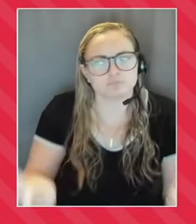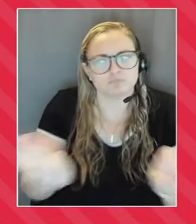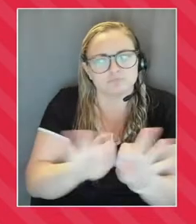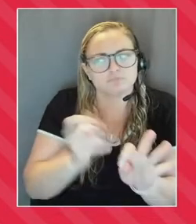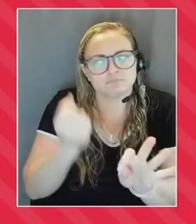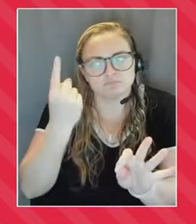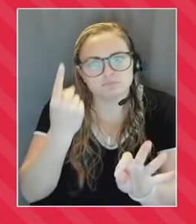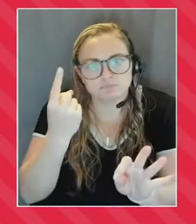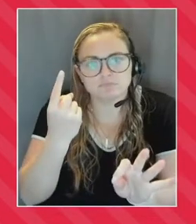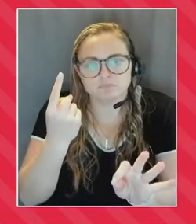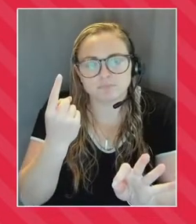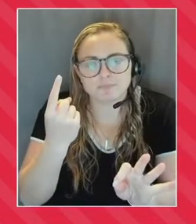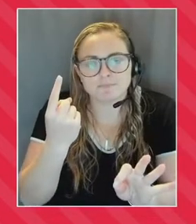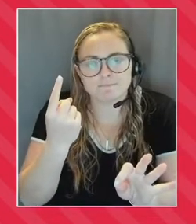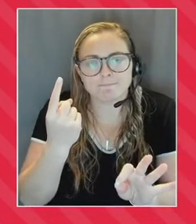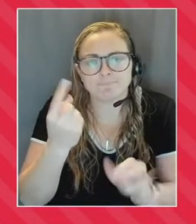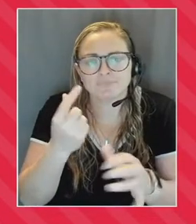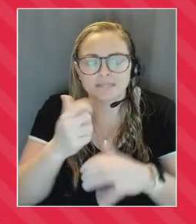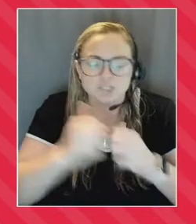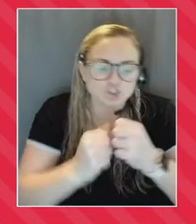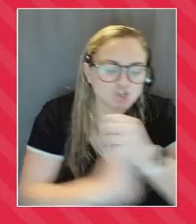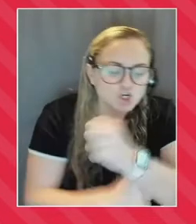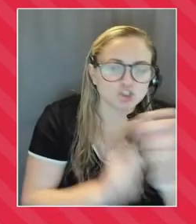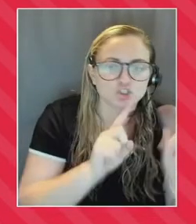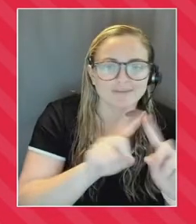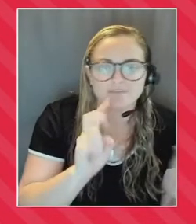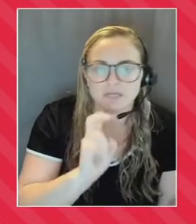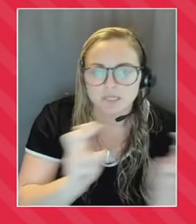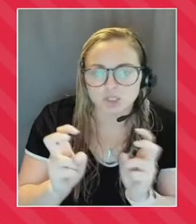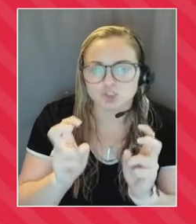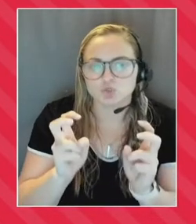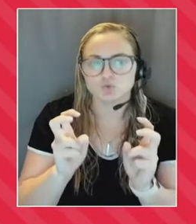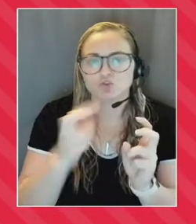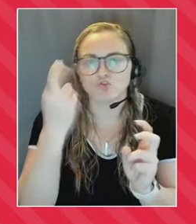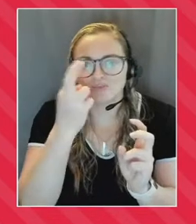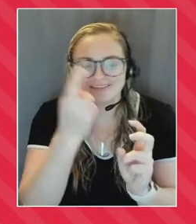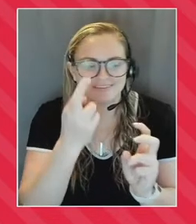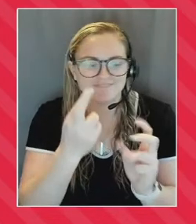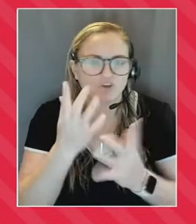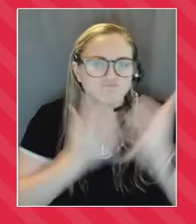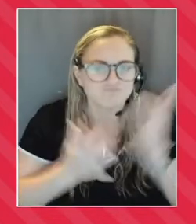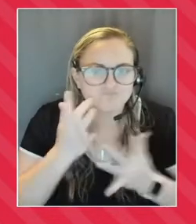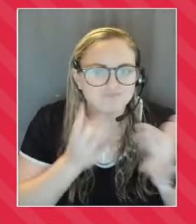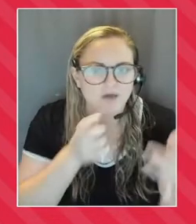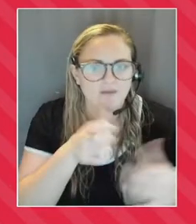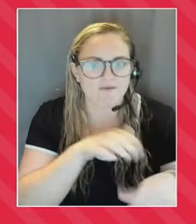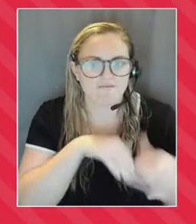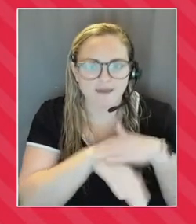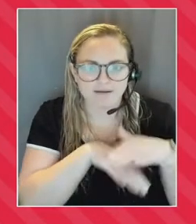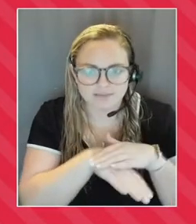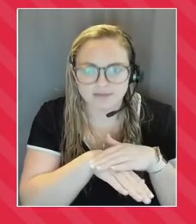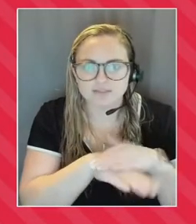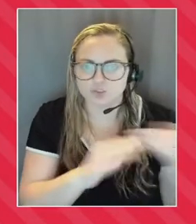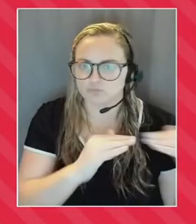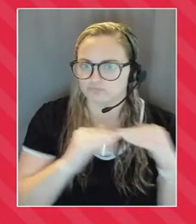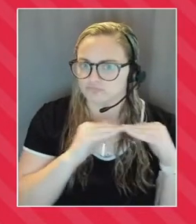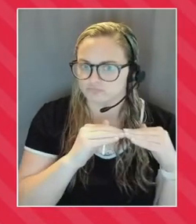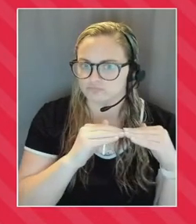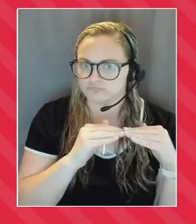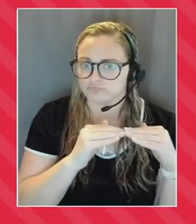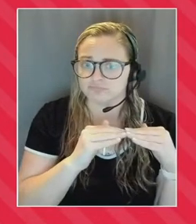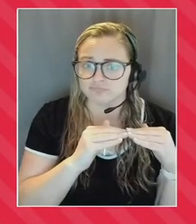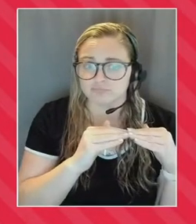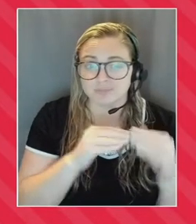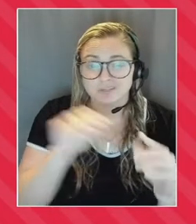us to understand the structural issues that contribute to a lack of equitable access and to listen to others' viewpoints